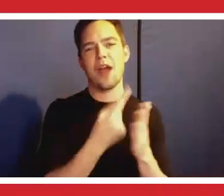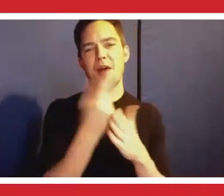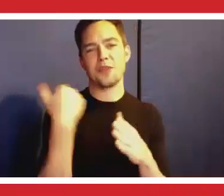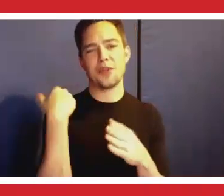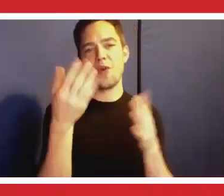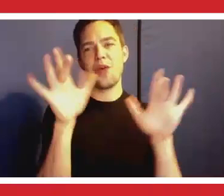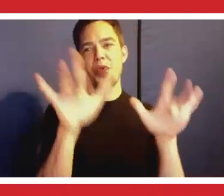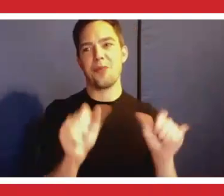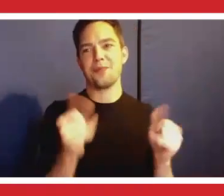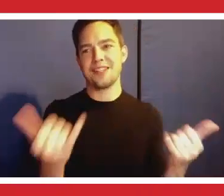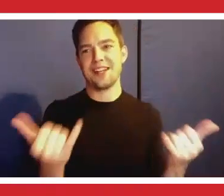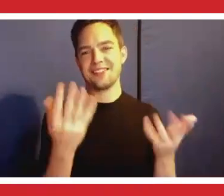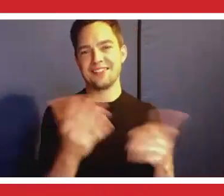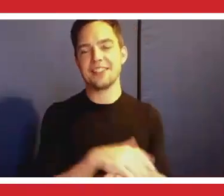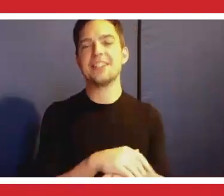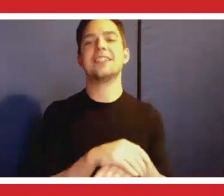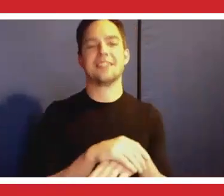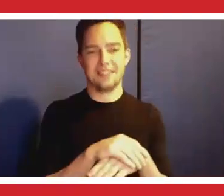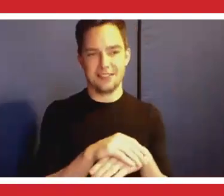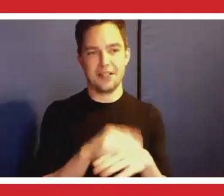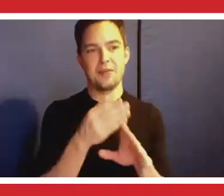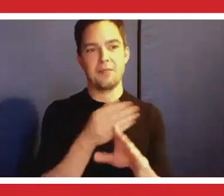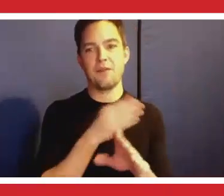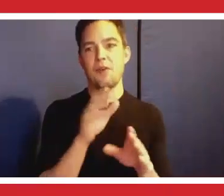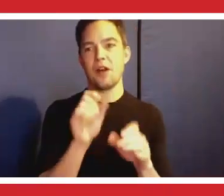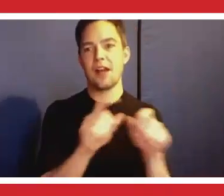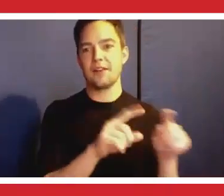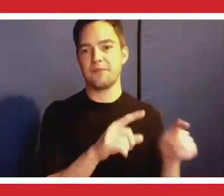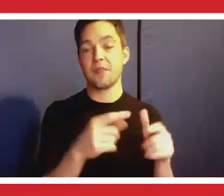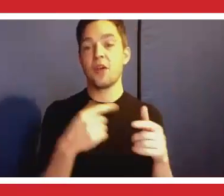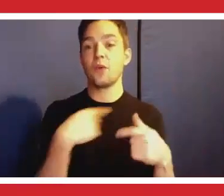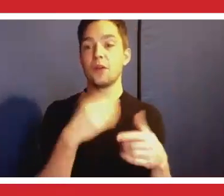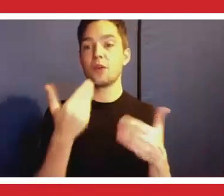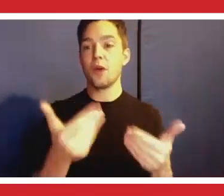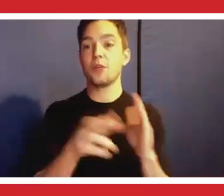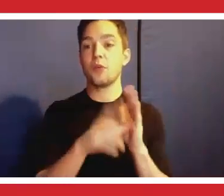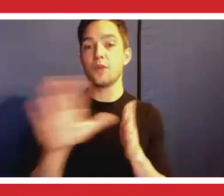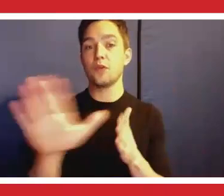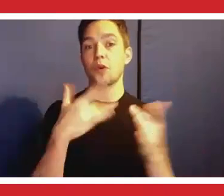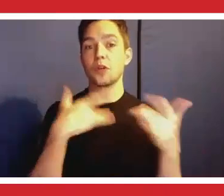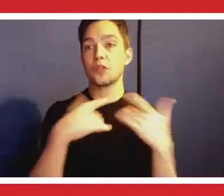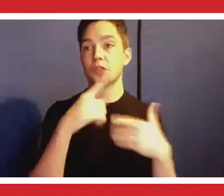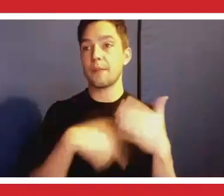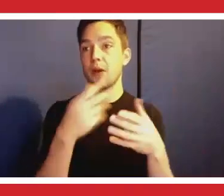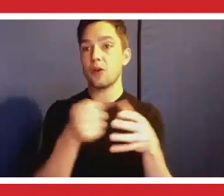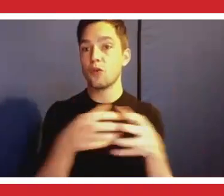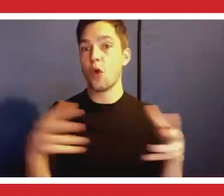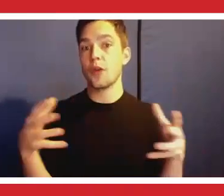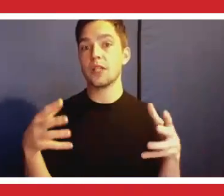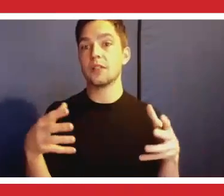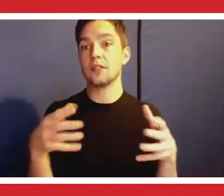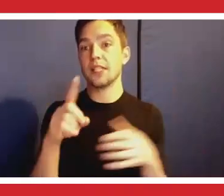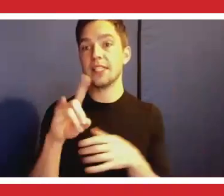back to our poll before I ask some questions. Let's reveal your concerns about growing